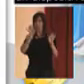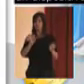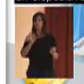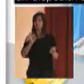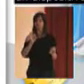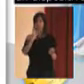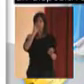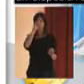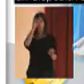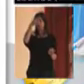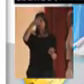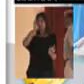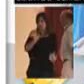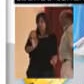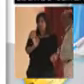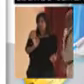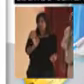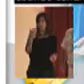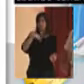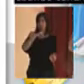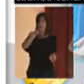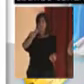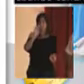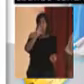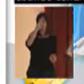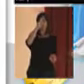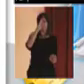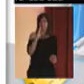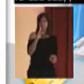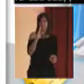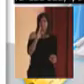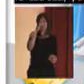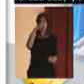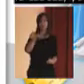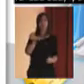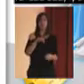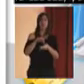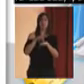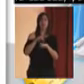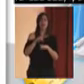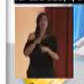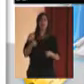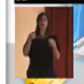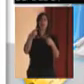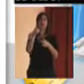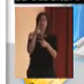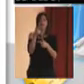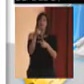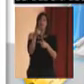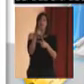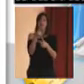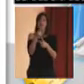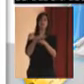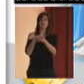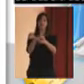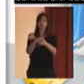keyboard, mouse, and when we have this preconceived idea, we are conditioning about how we should work with the hands,